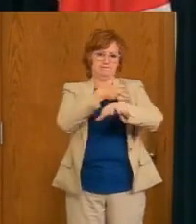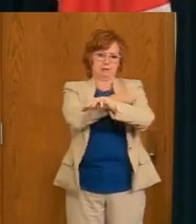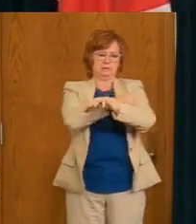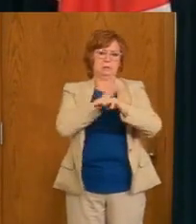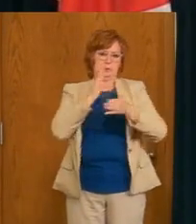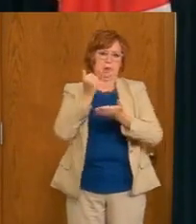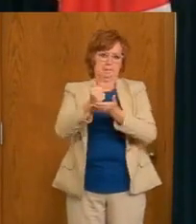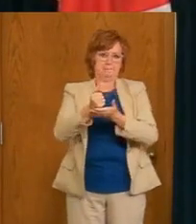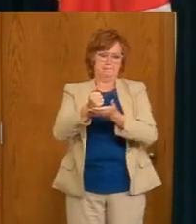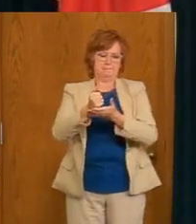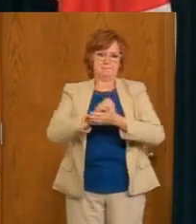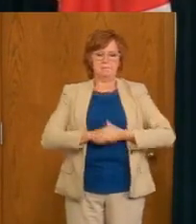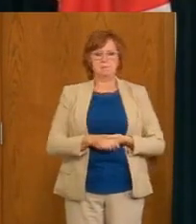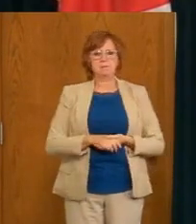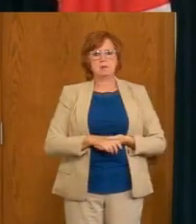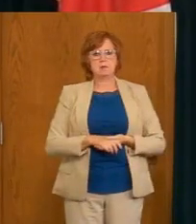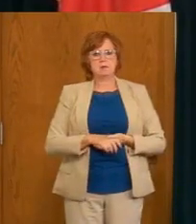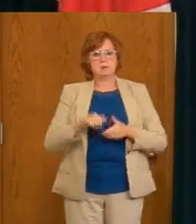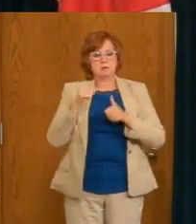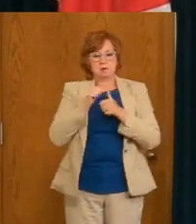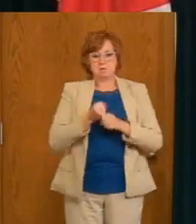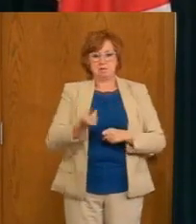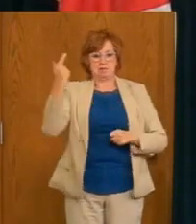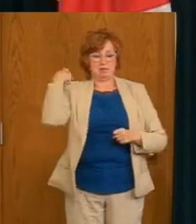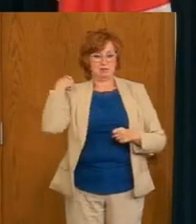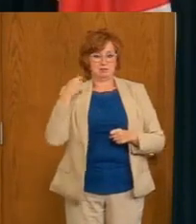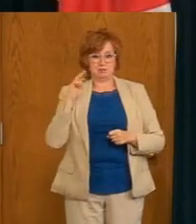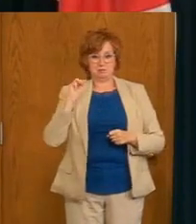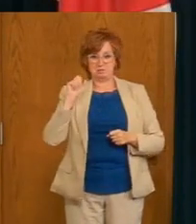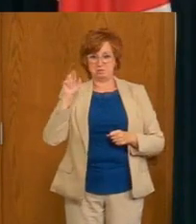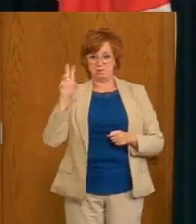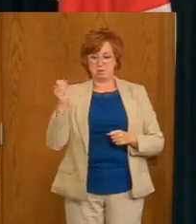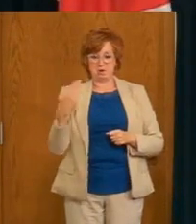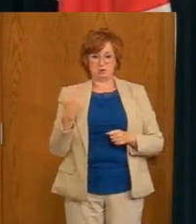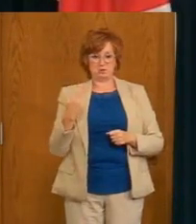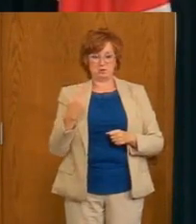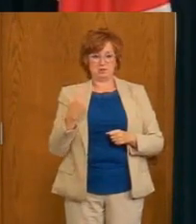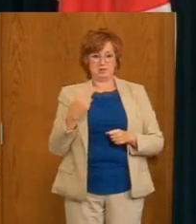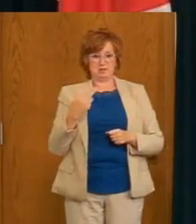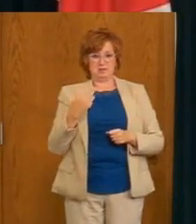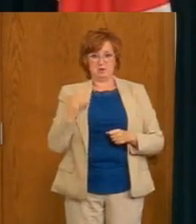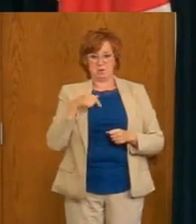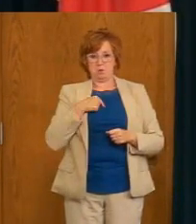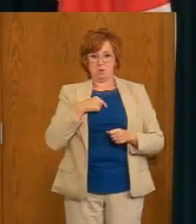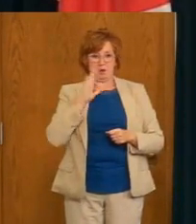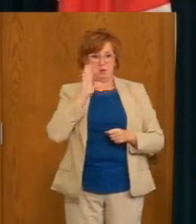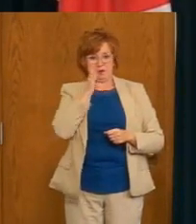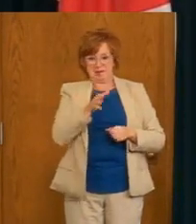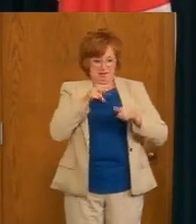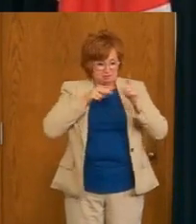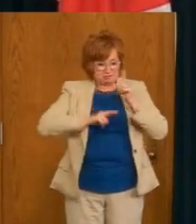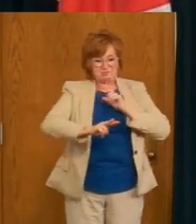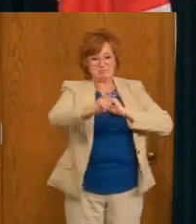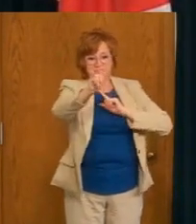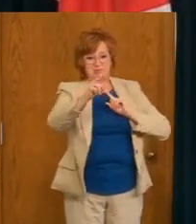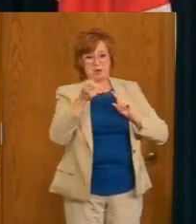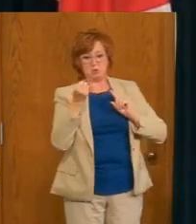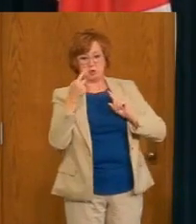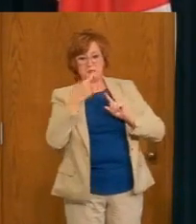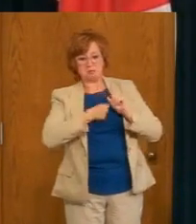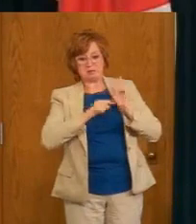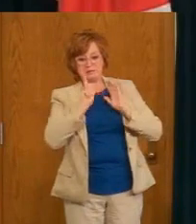were entering the pandemic, we could not have predicted that within 12 months we would have safe, effective vaccines,